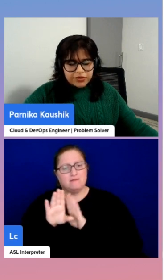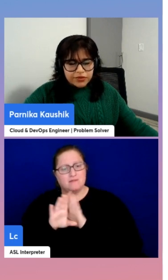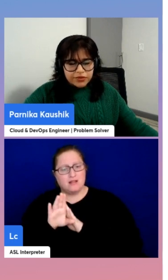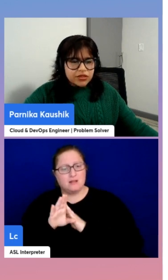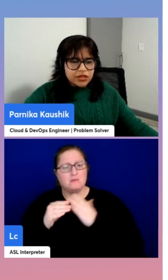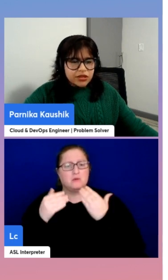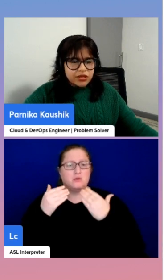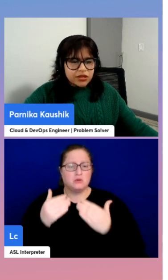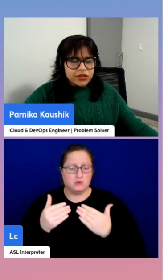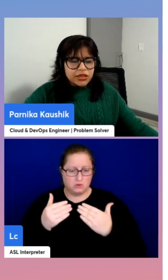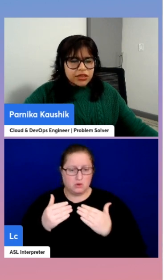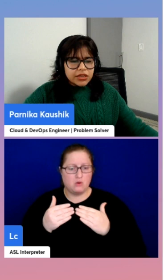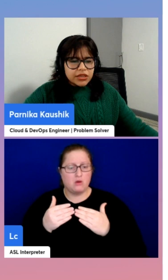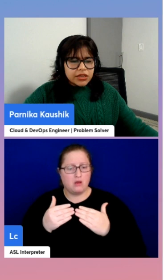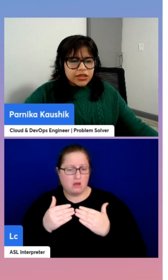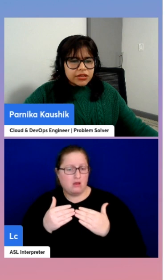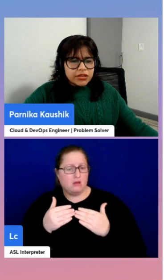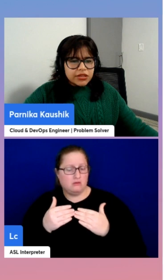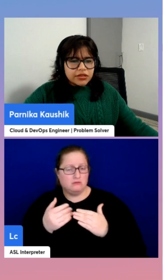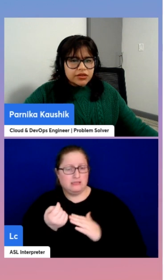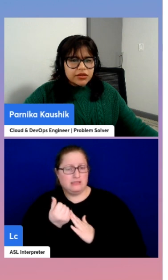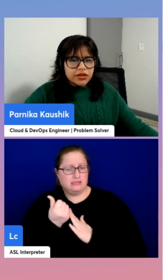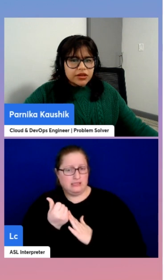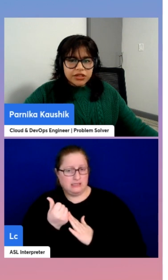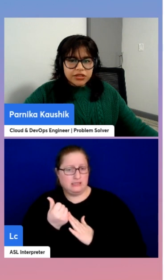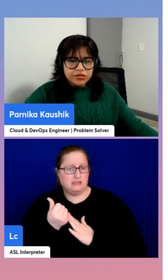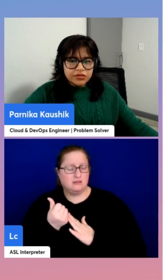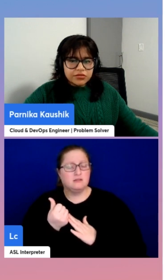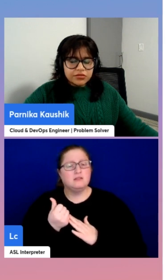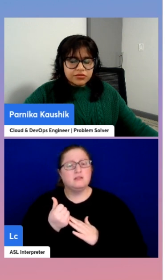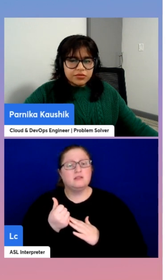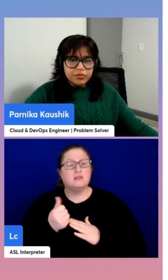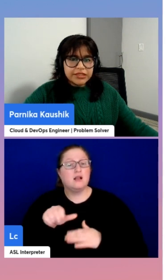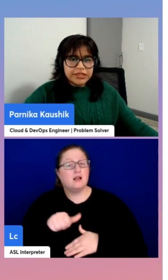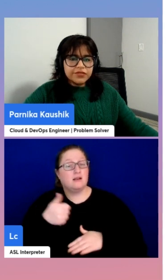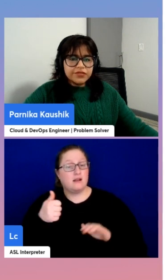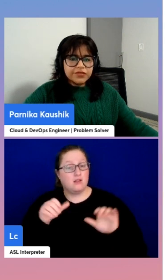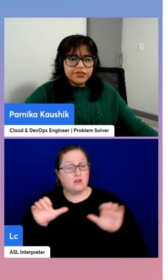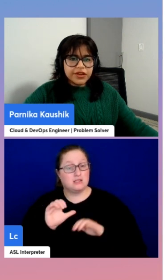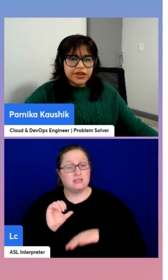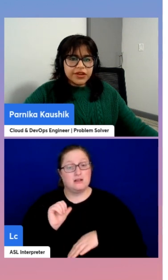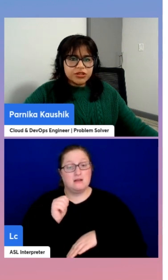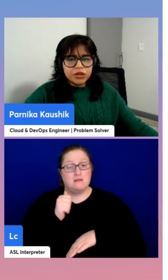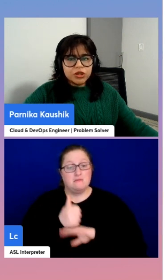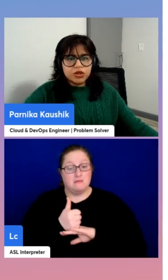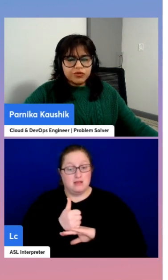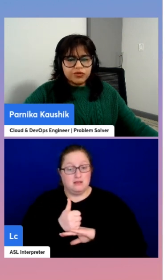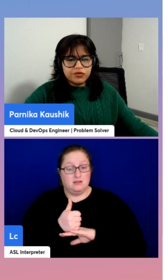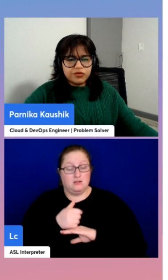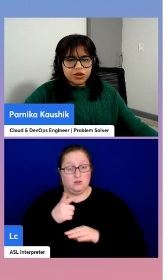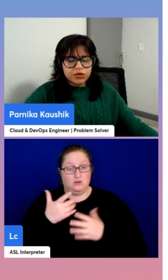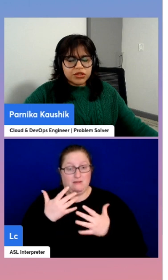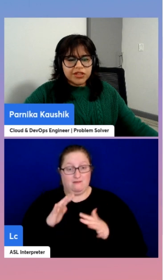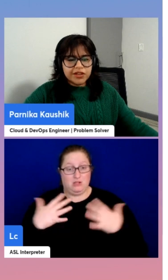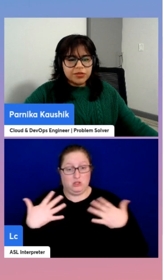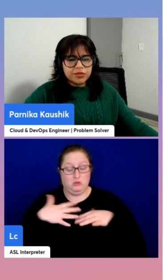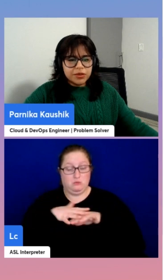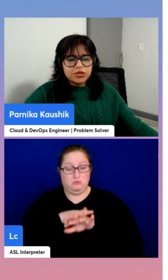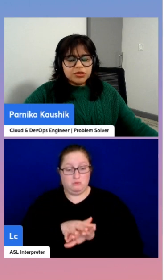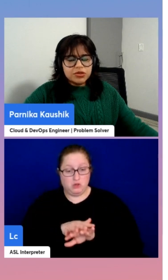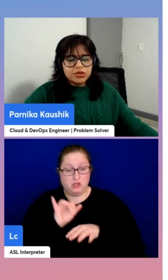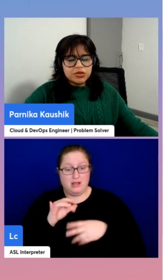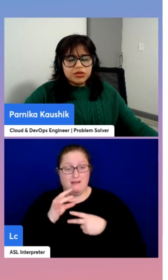if you like. And then another action, basis of the fact that you merge the feature code into